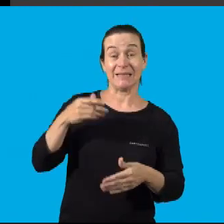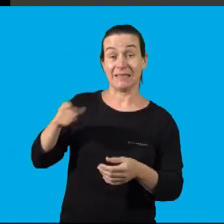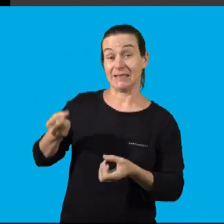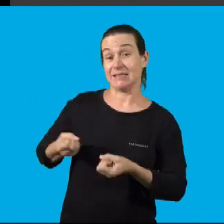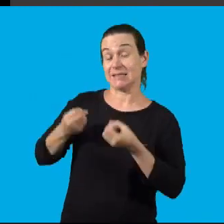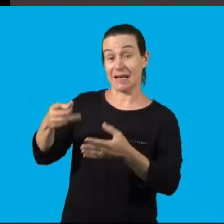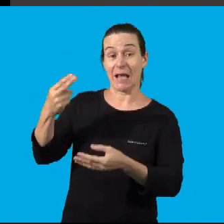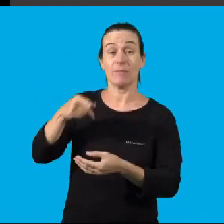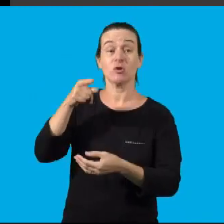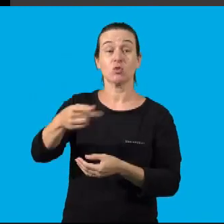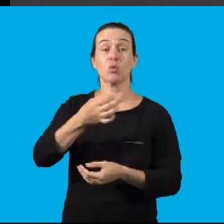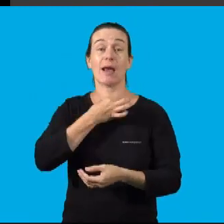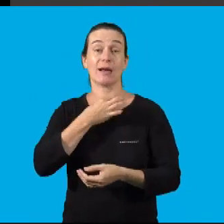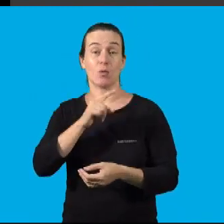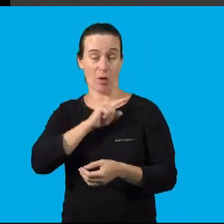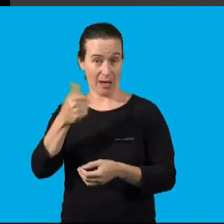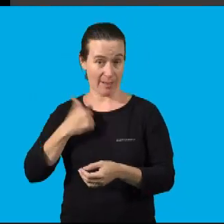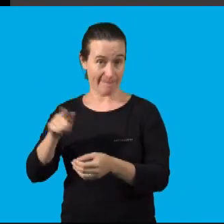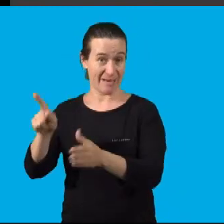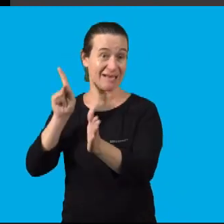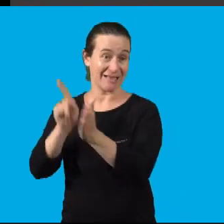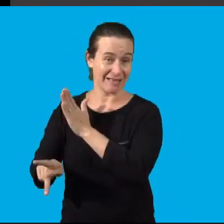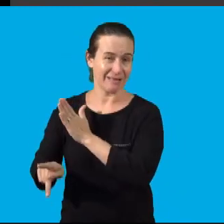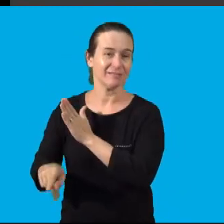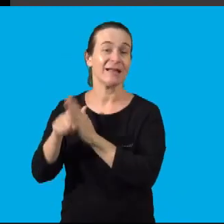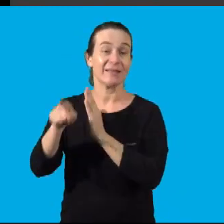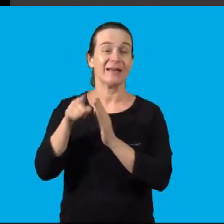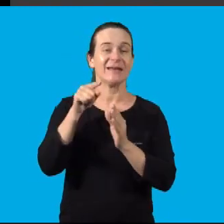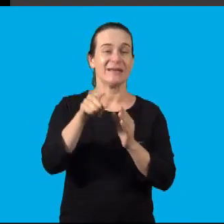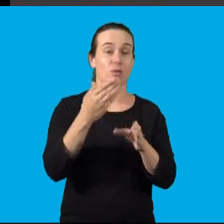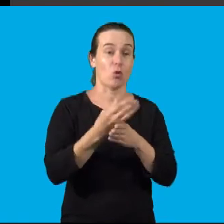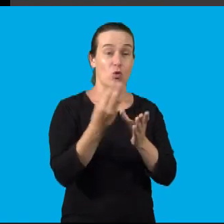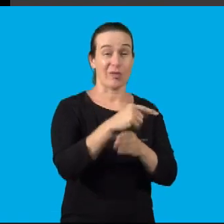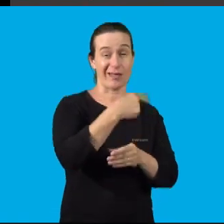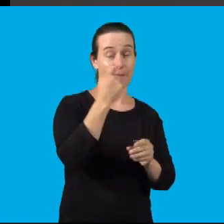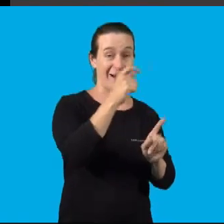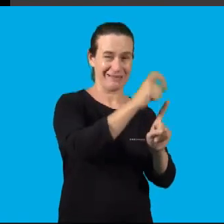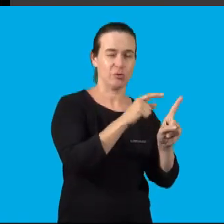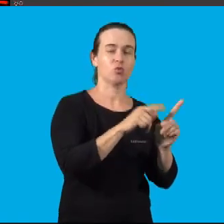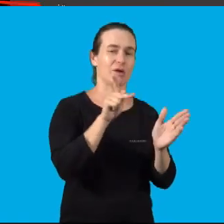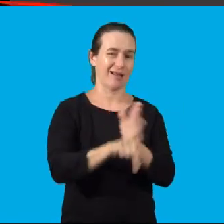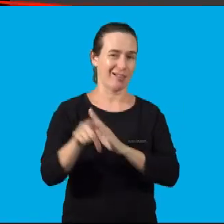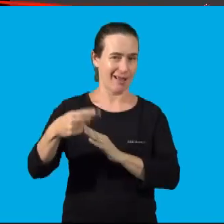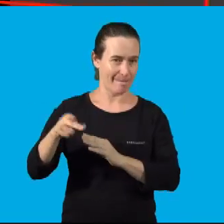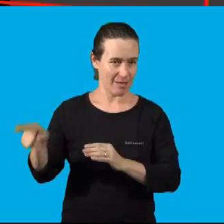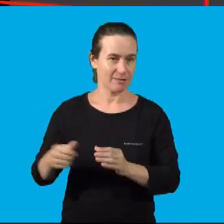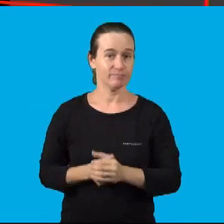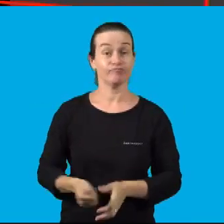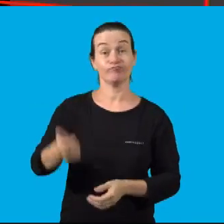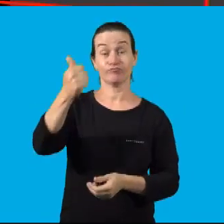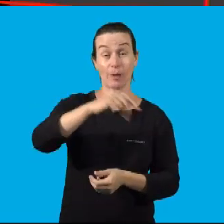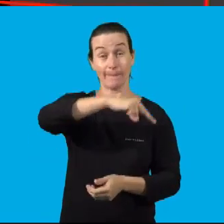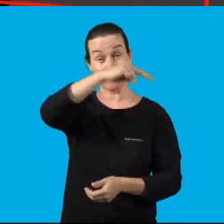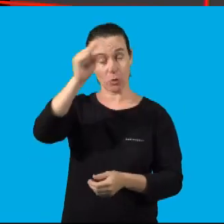and then later conspires with Laertes to kill Hamlet. Now, we are linking it back to